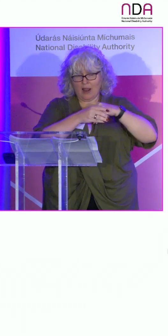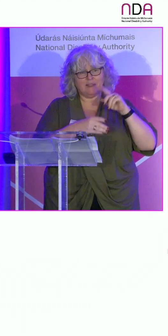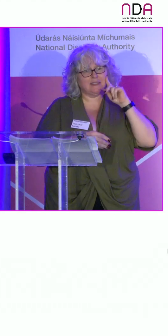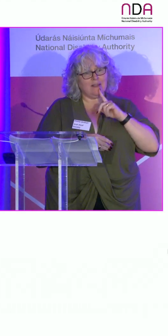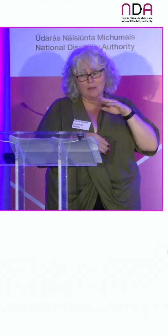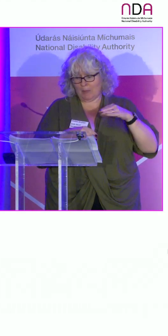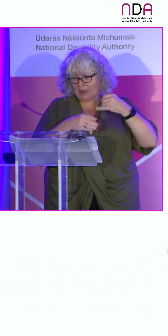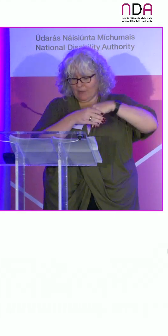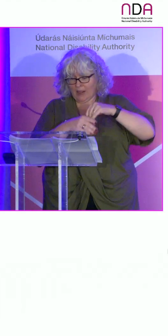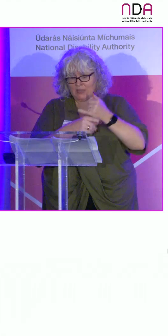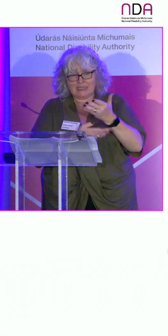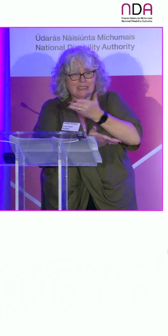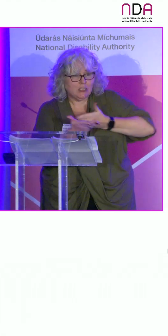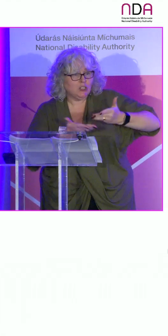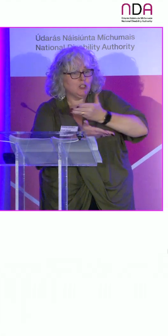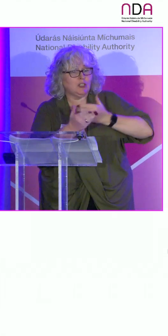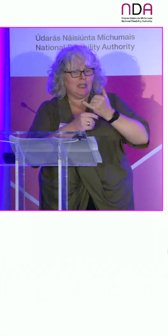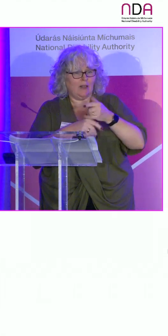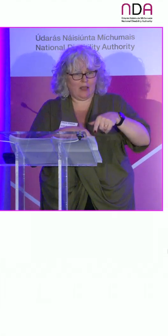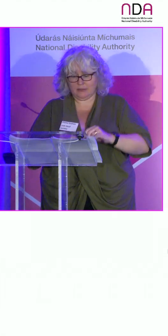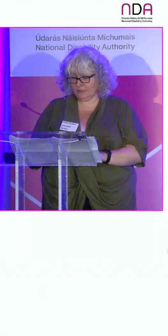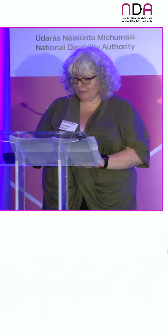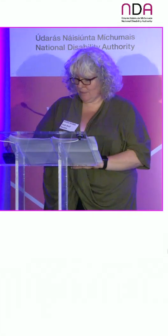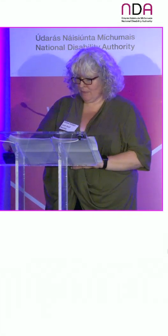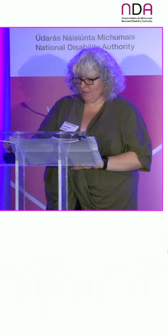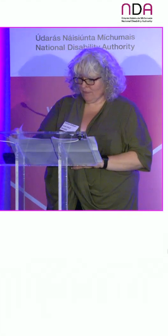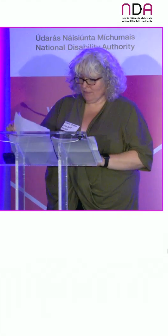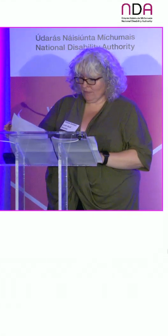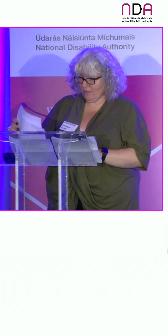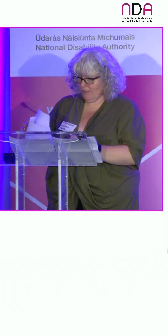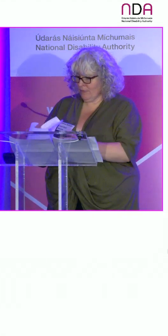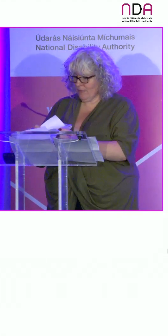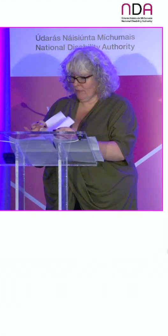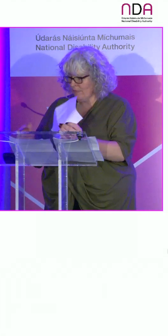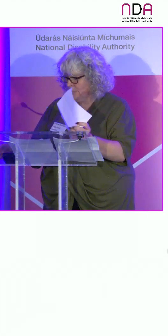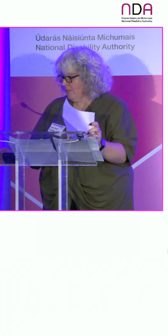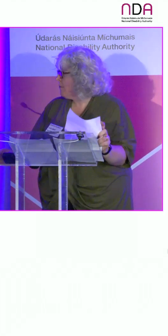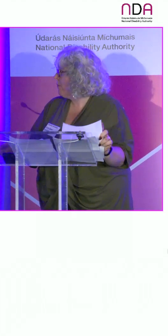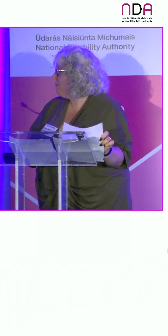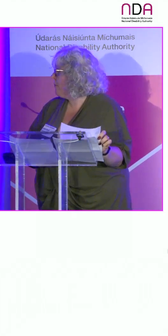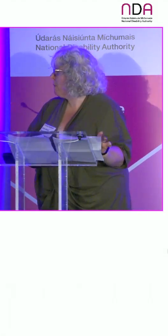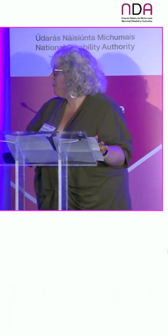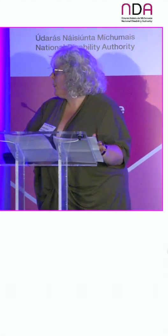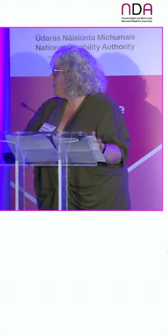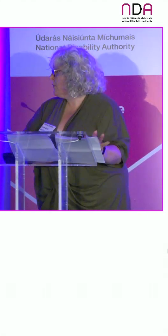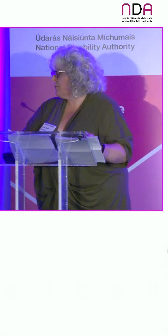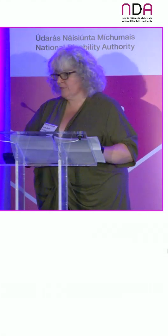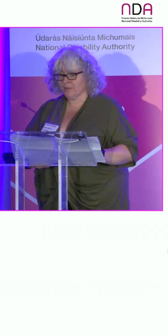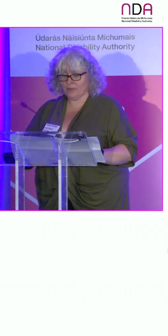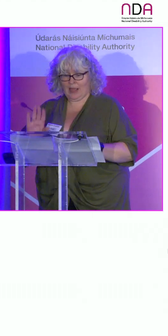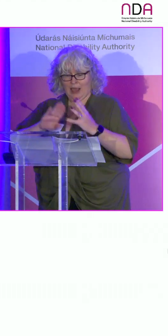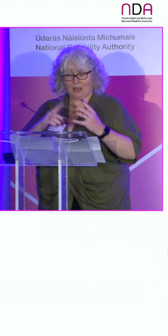all children's access in sports, and to have deaf people included in those consultations prior to anything happening and any decisions being